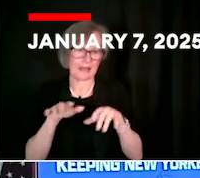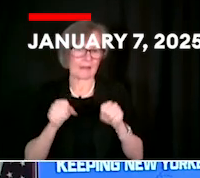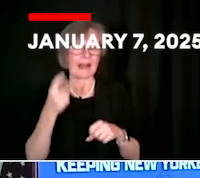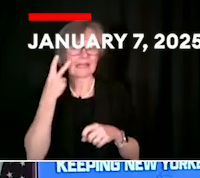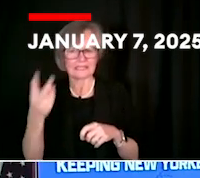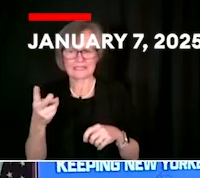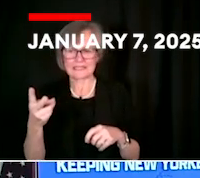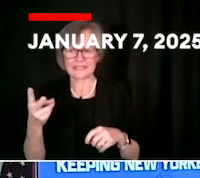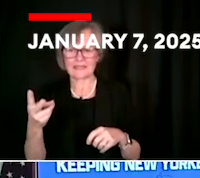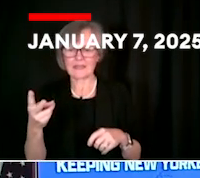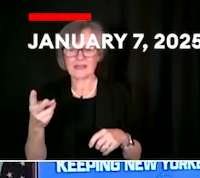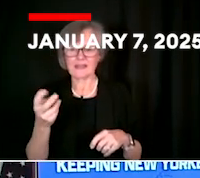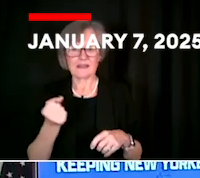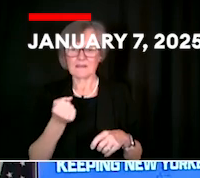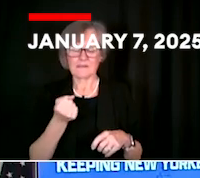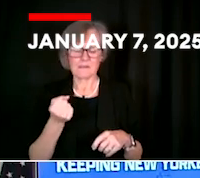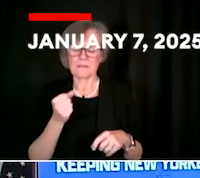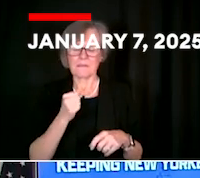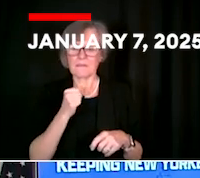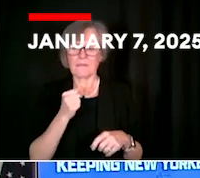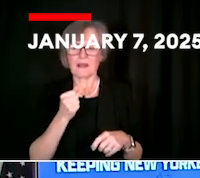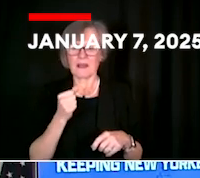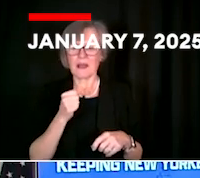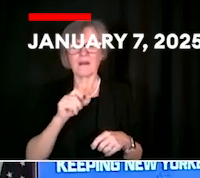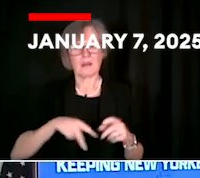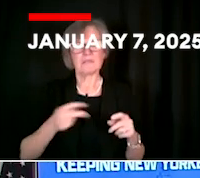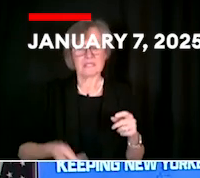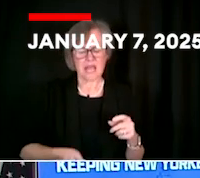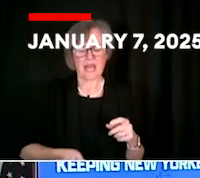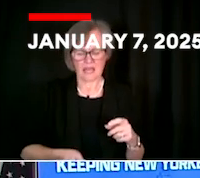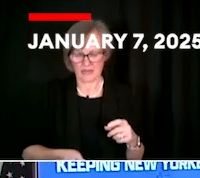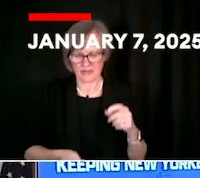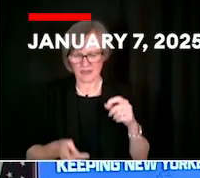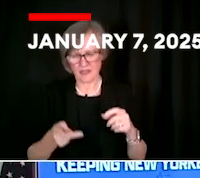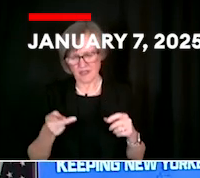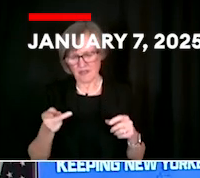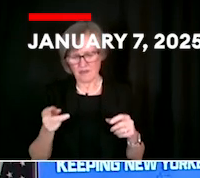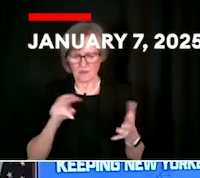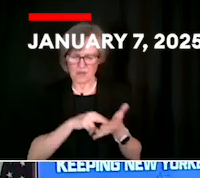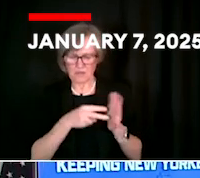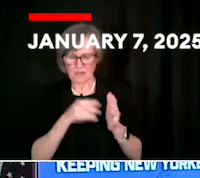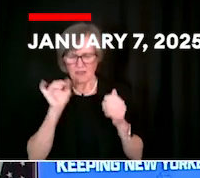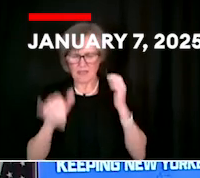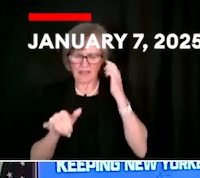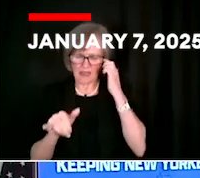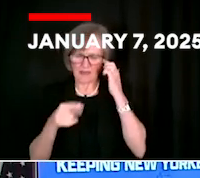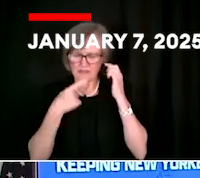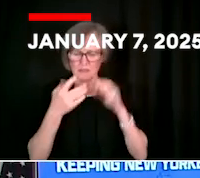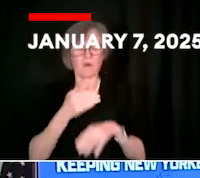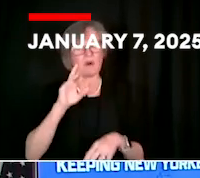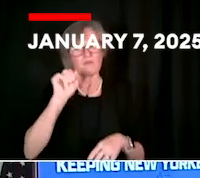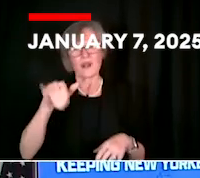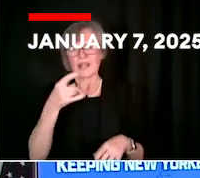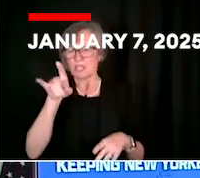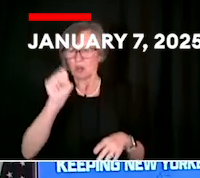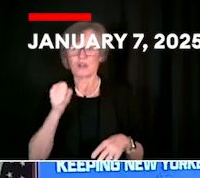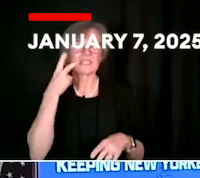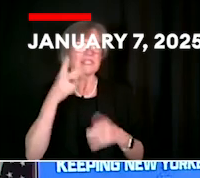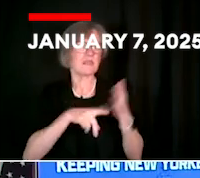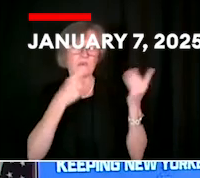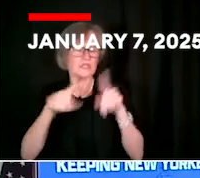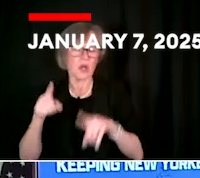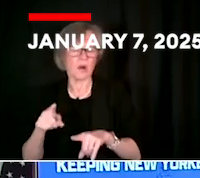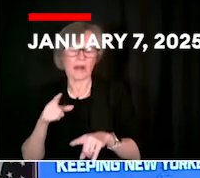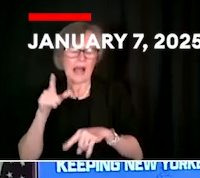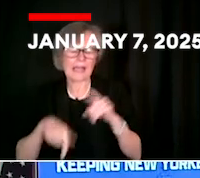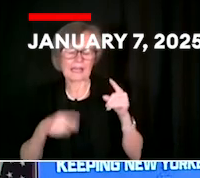don't, I'm sure you've said it before, but what do you mean by that when you say even Ray Charles can see what's going on? I can't. What's going Okay, on?